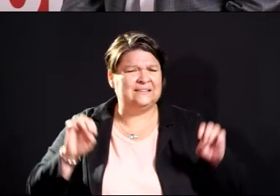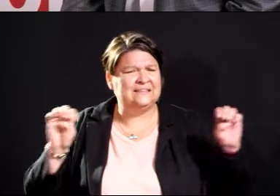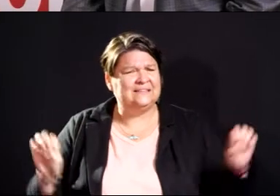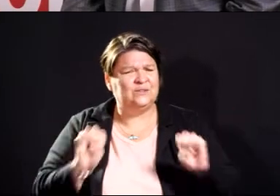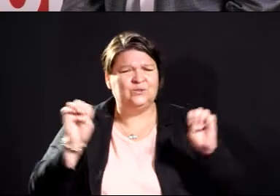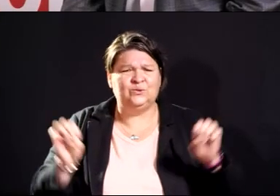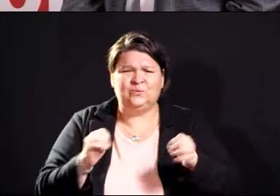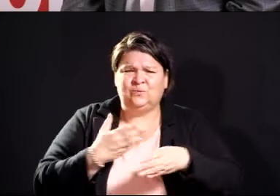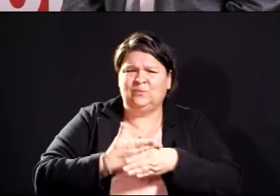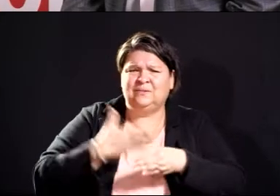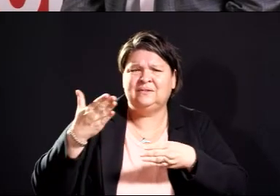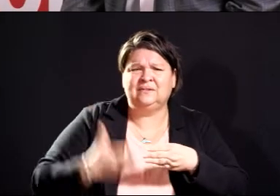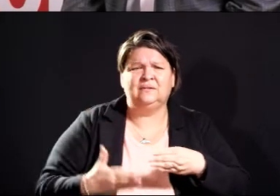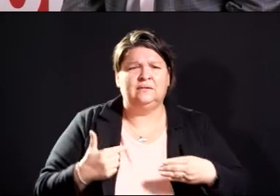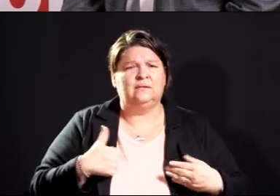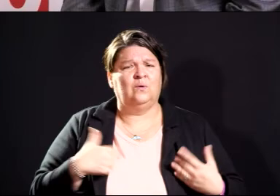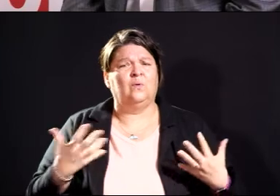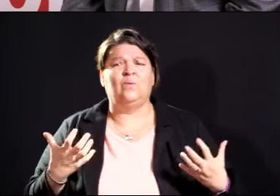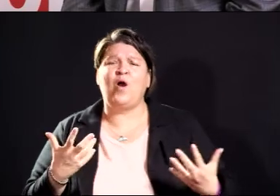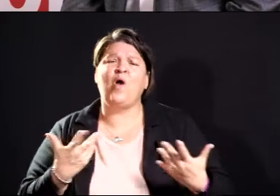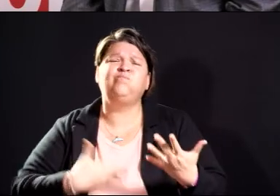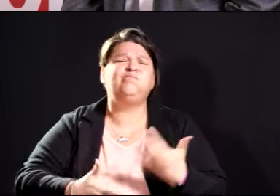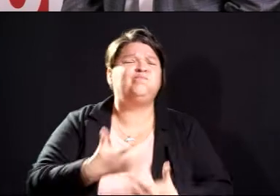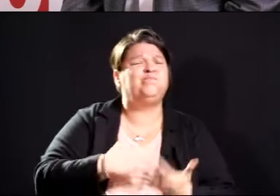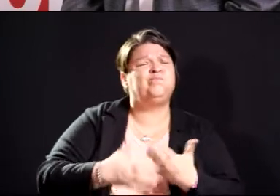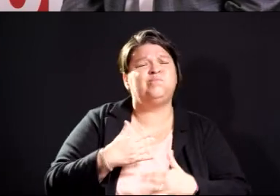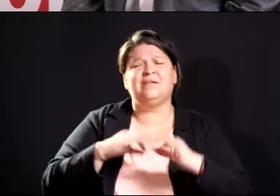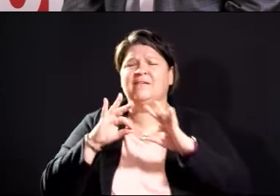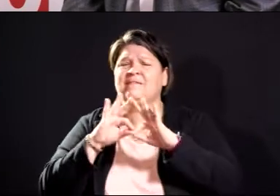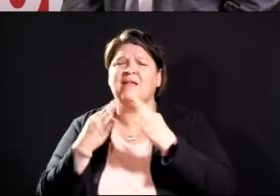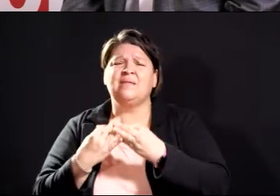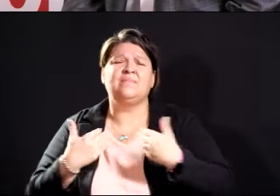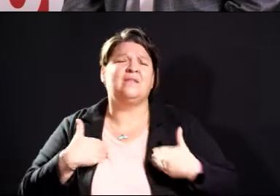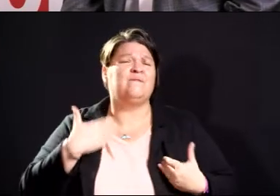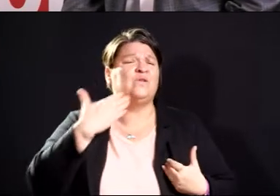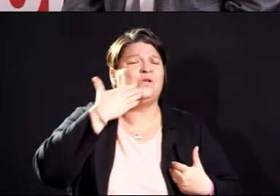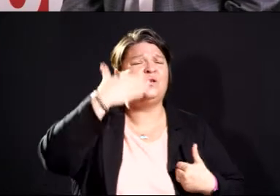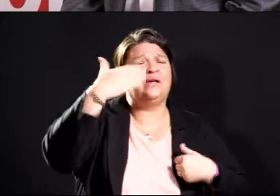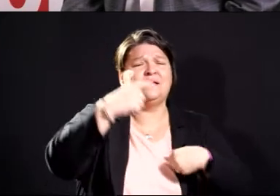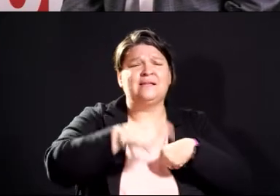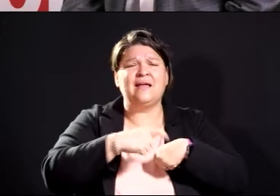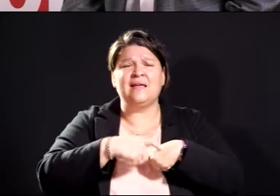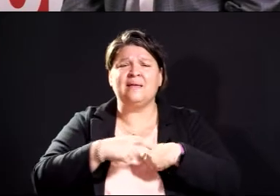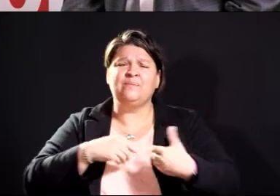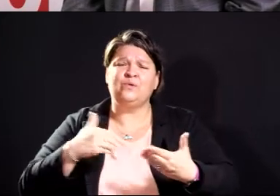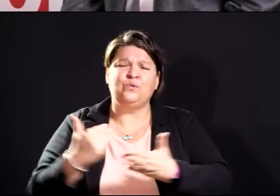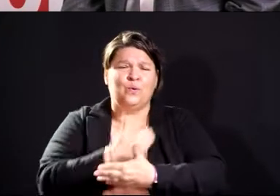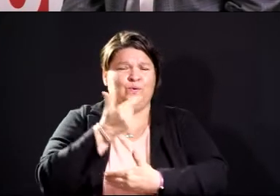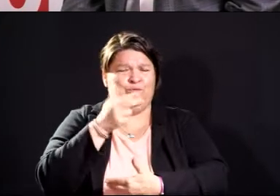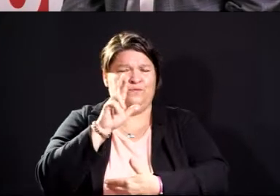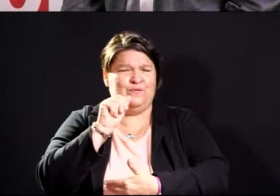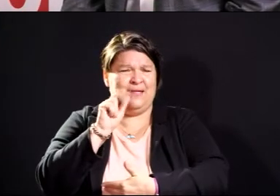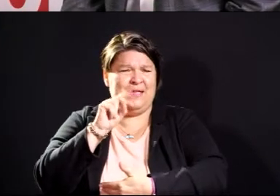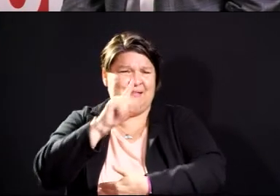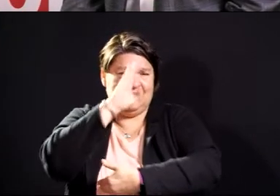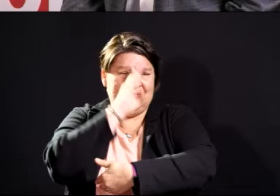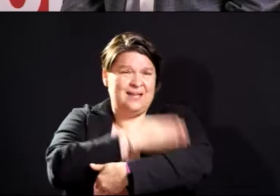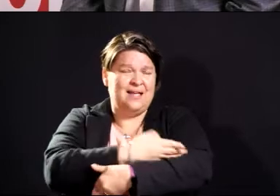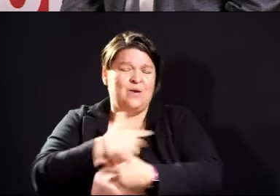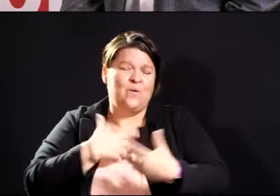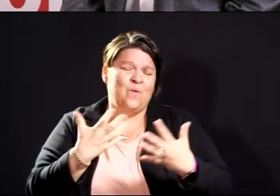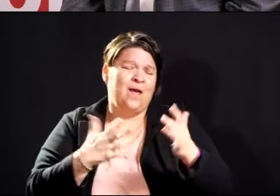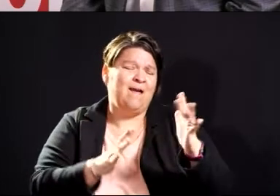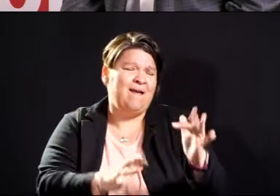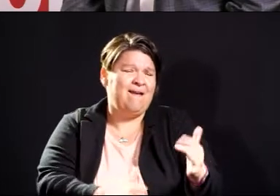that I've only seen two or three times, and I would love to have him with me for Easter. But we're going to stay home, and we're going to ask you to,